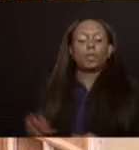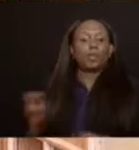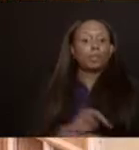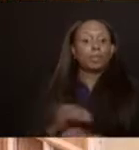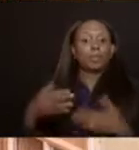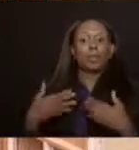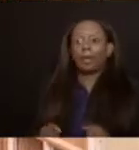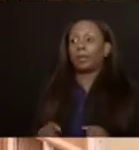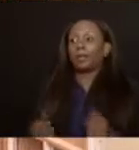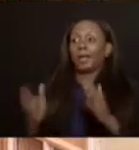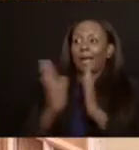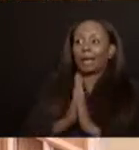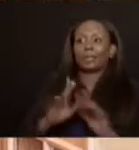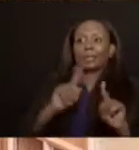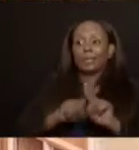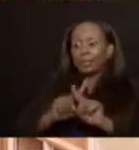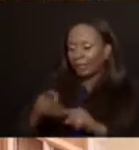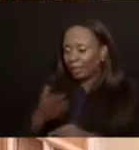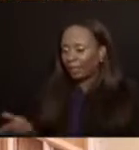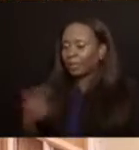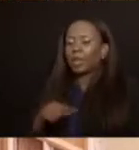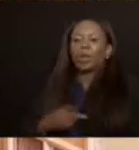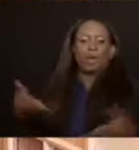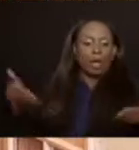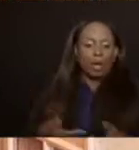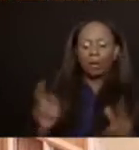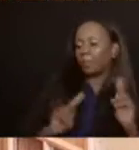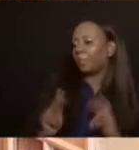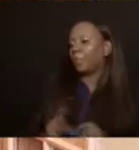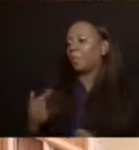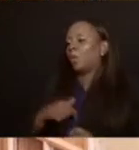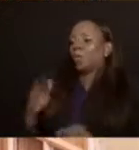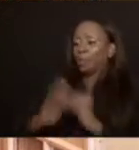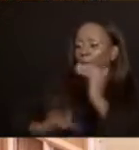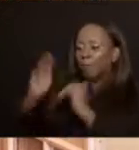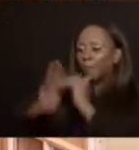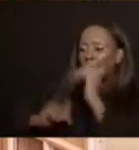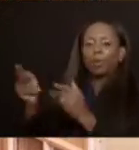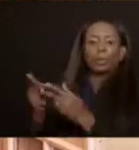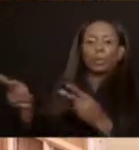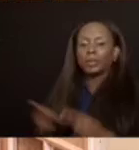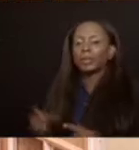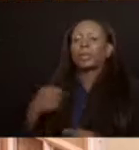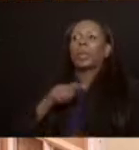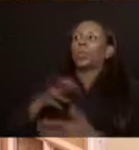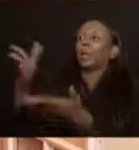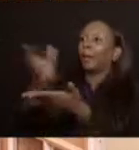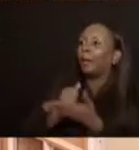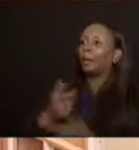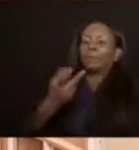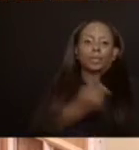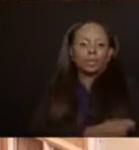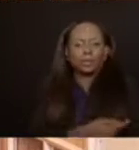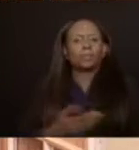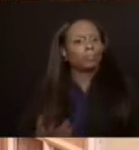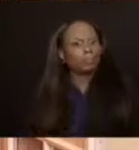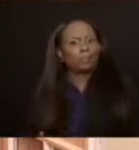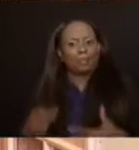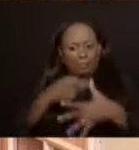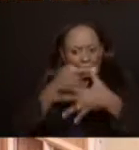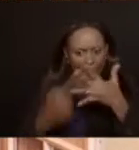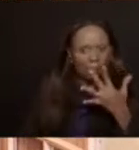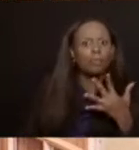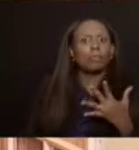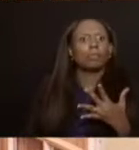for. We've built the institutions, we've hired the additional people, we've got the vaccines, we've done everything that we've had to